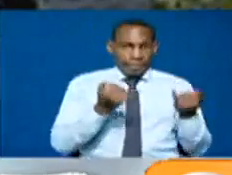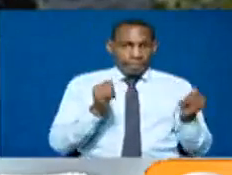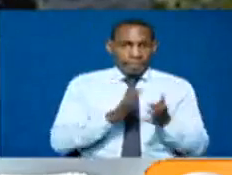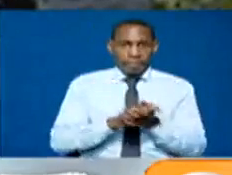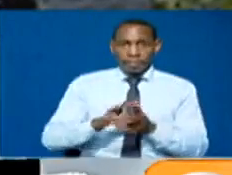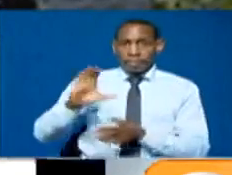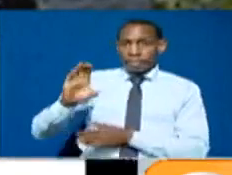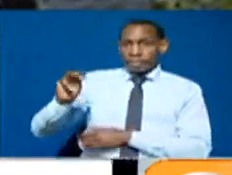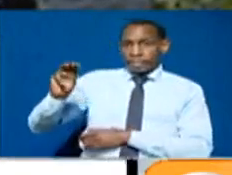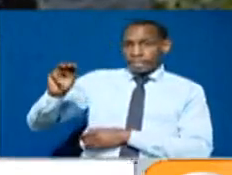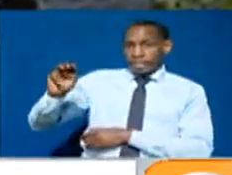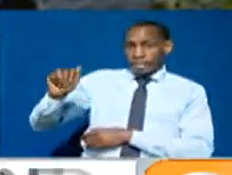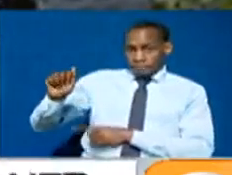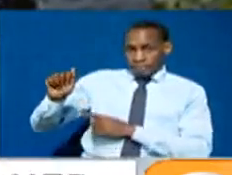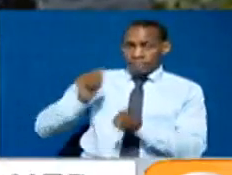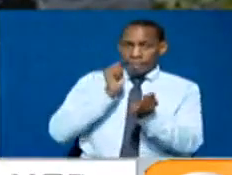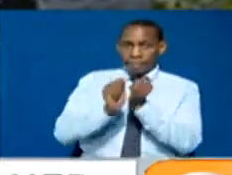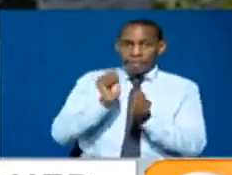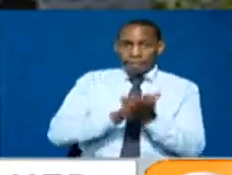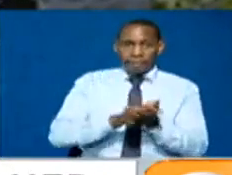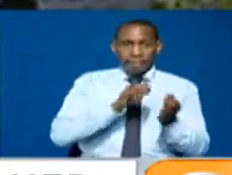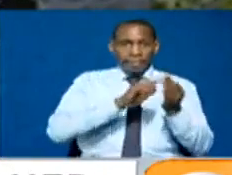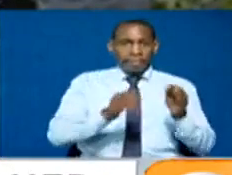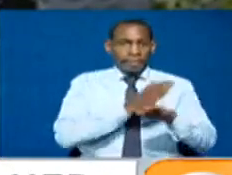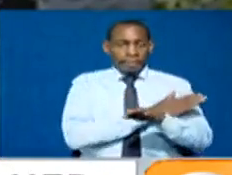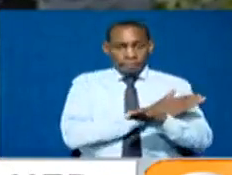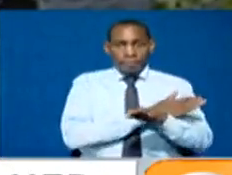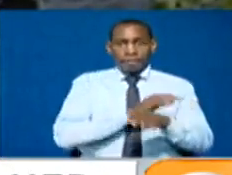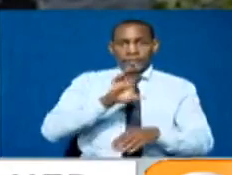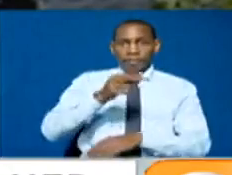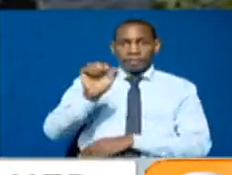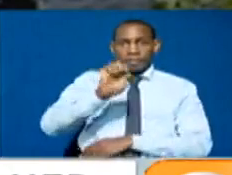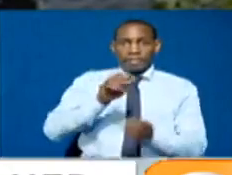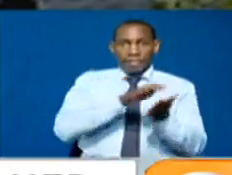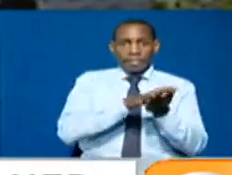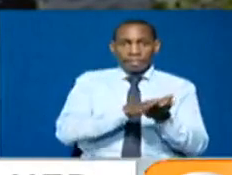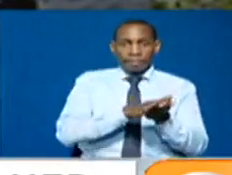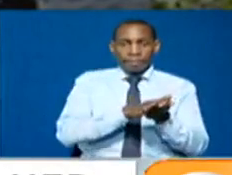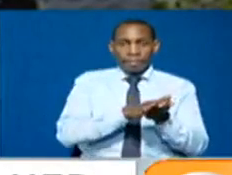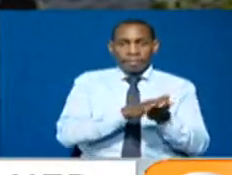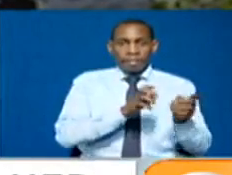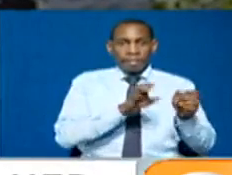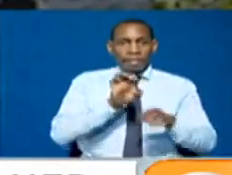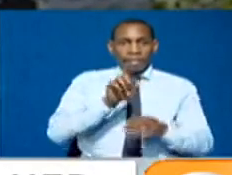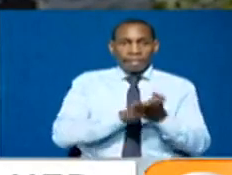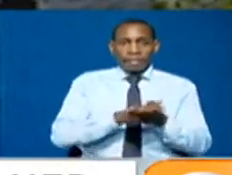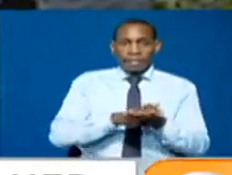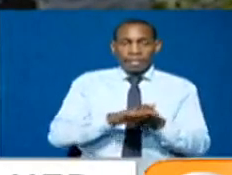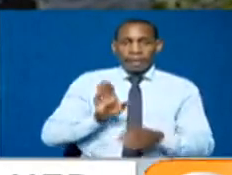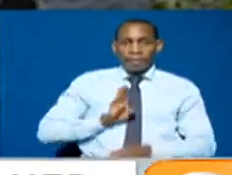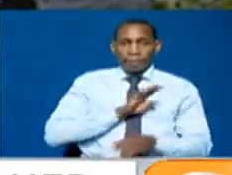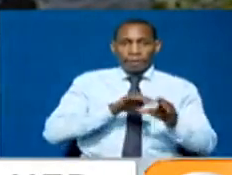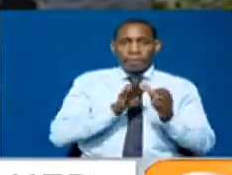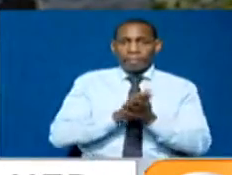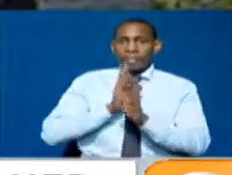And the capital markets regulator has penalized three former Chase Bank executives, five board members and reporting accountant